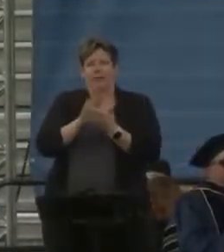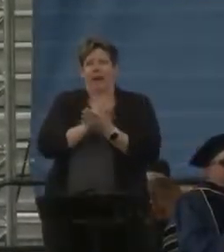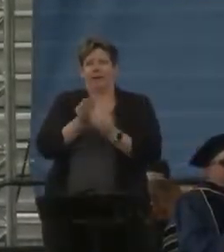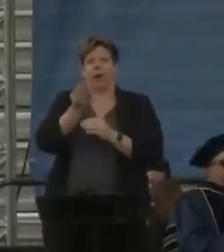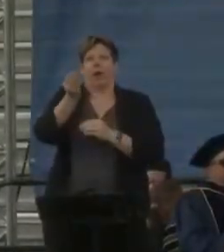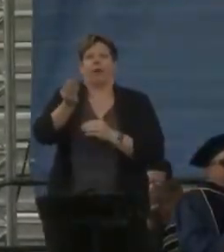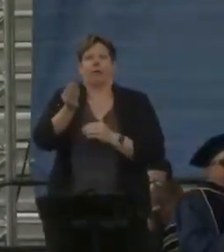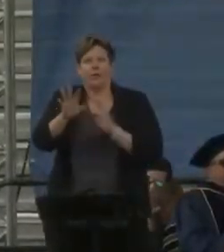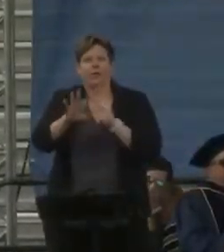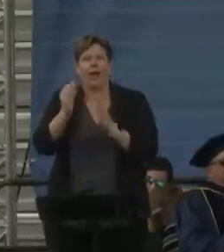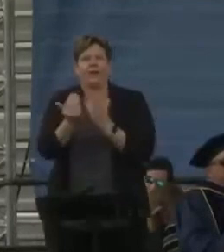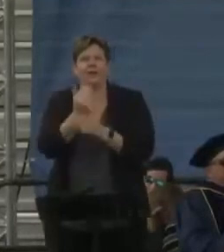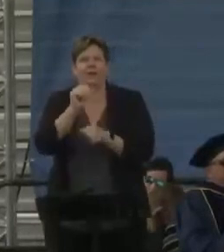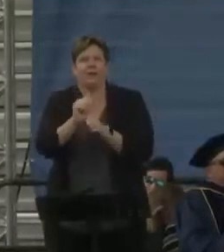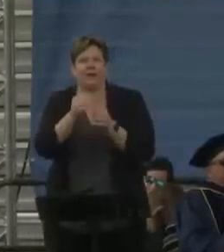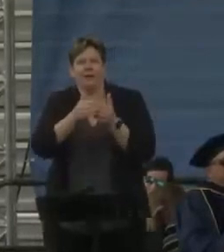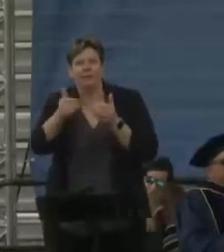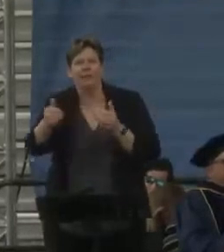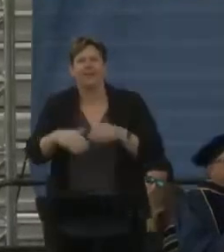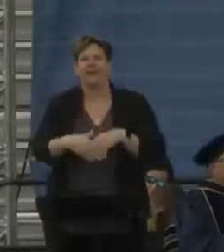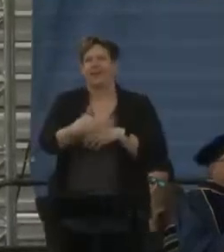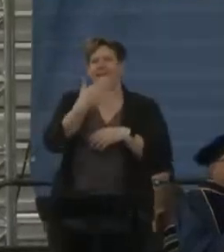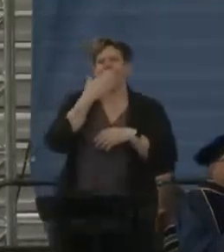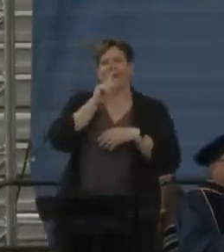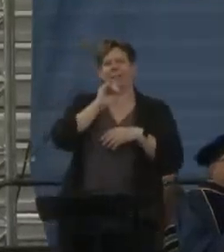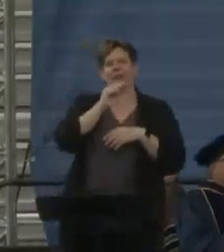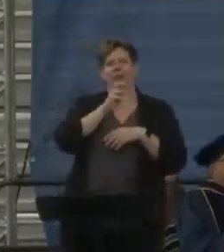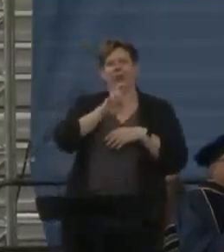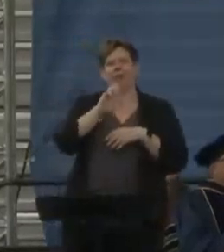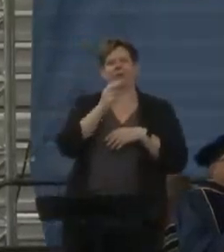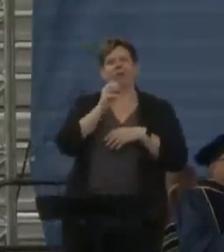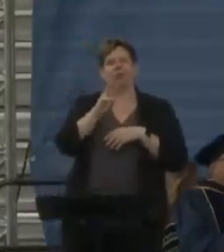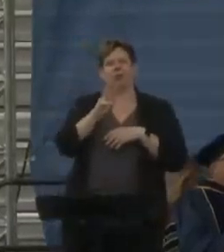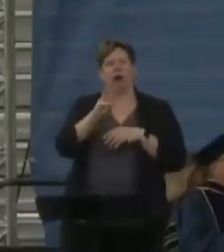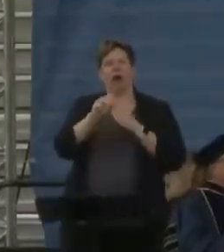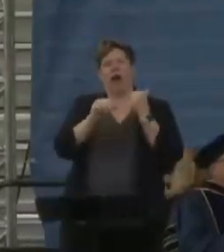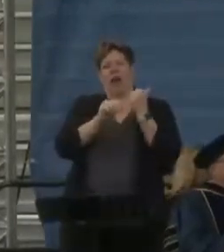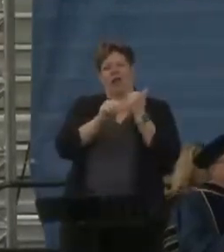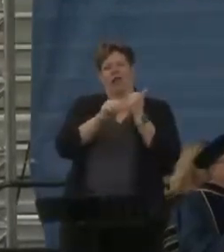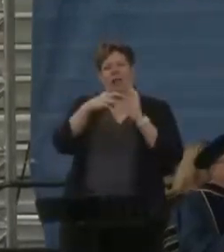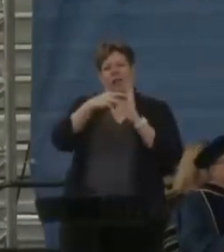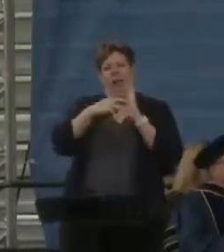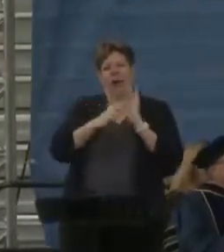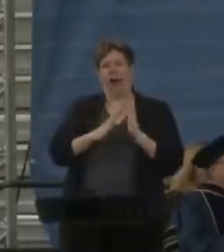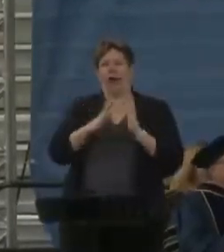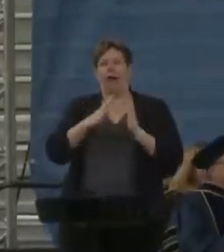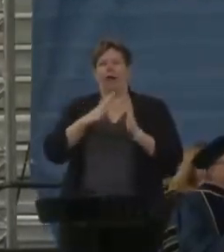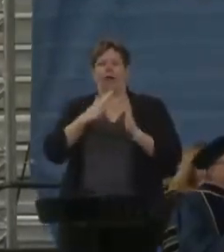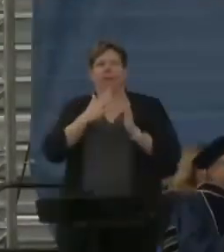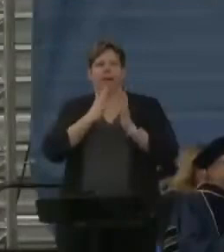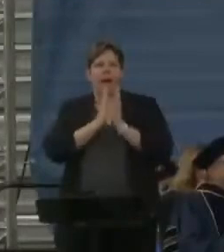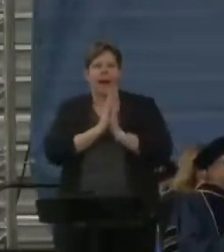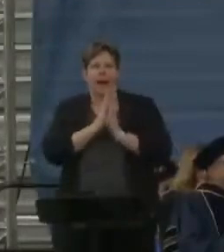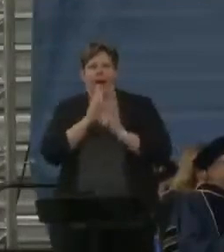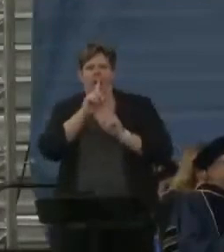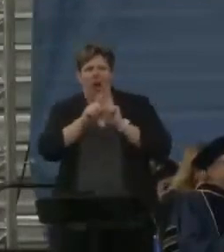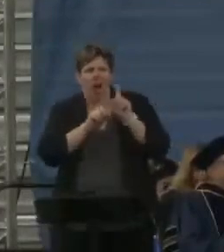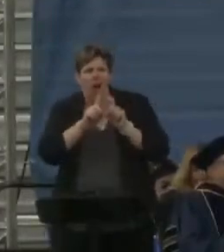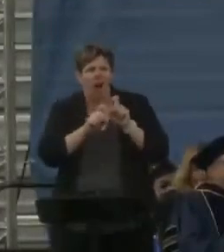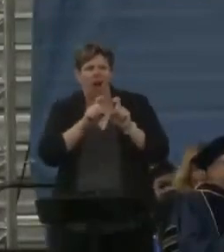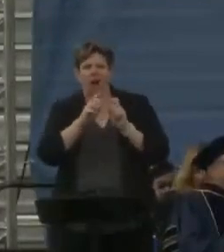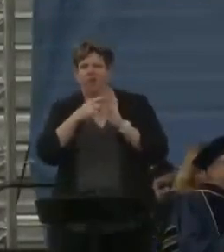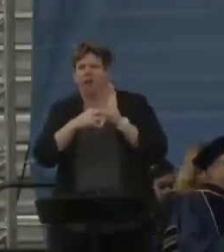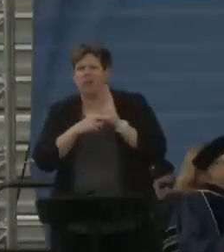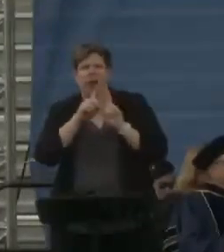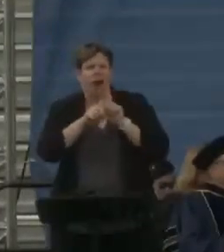in the next few months. Thank you to Kimber Shaw, Associate Registrar, who answered all of my course registration questions that popped up over